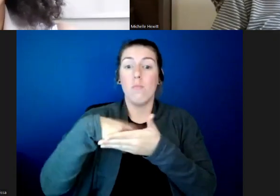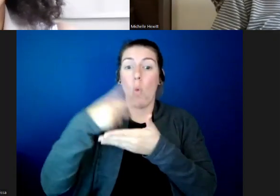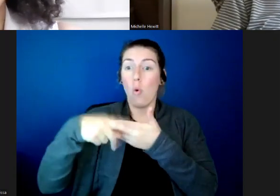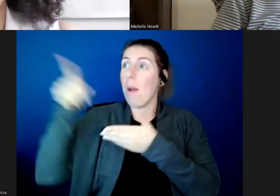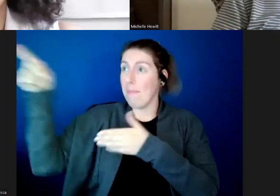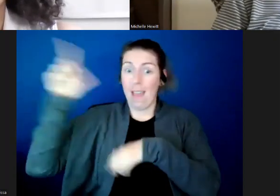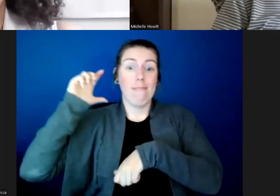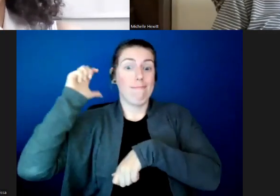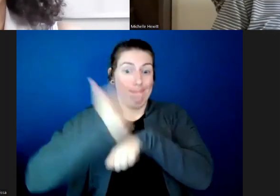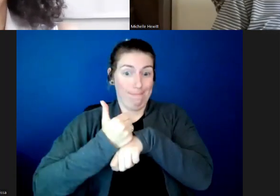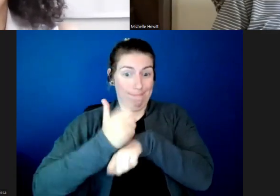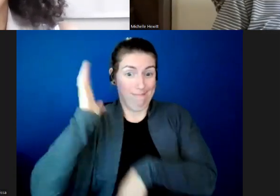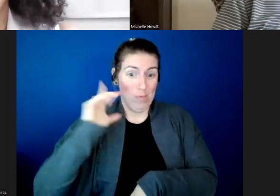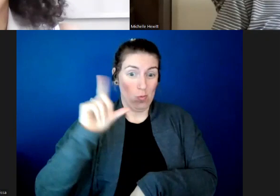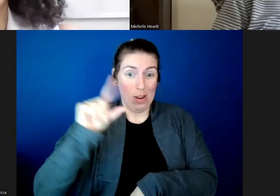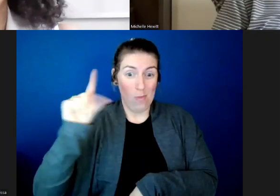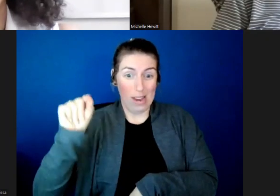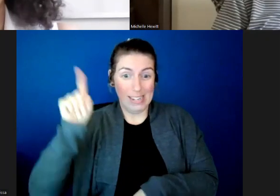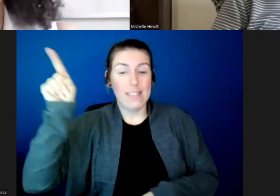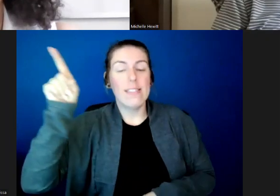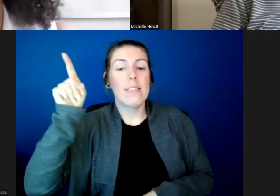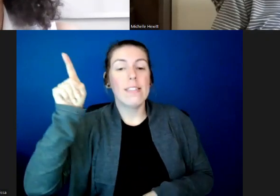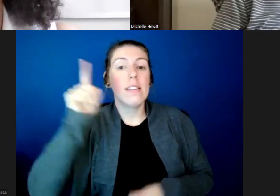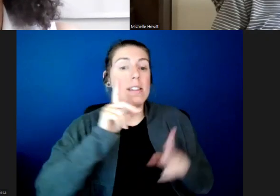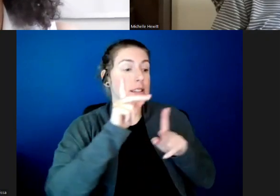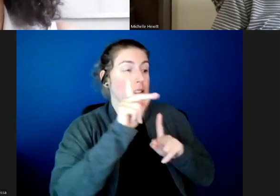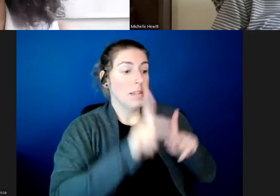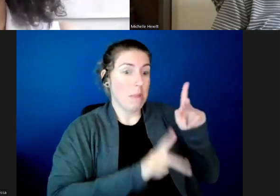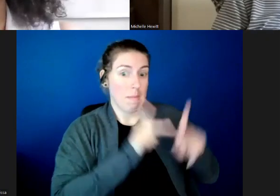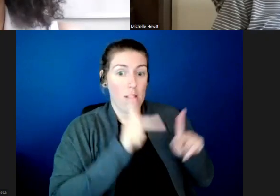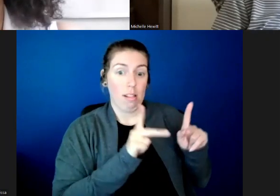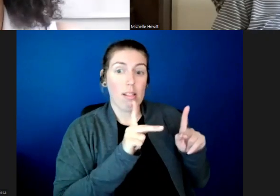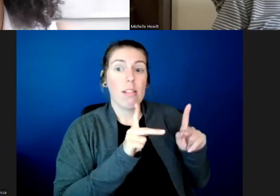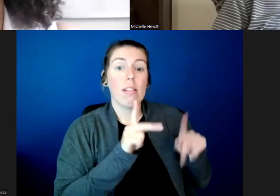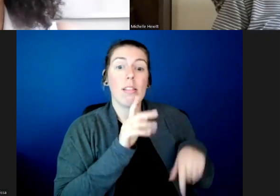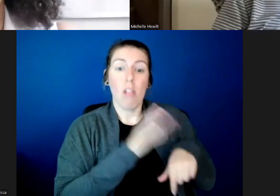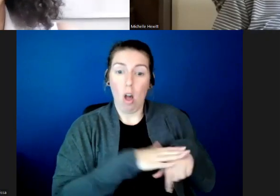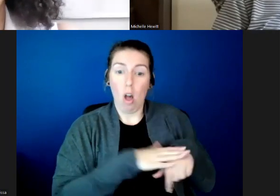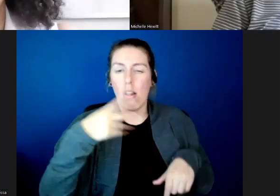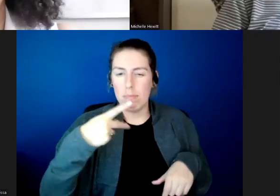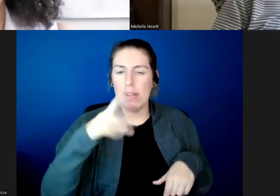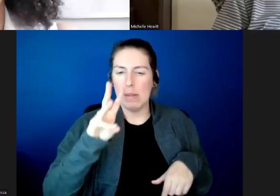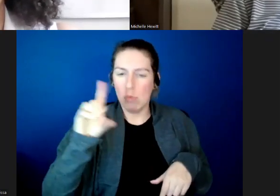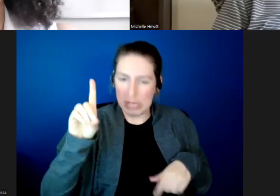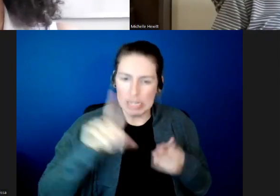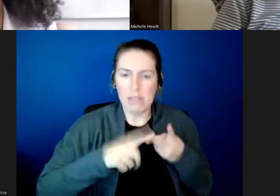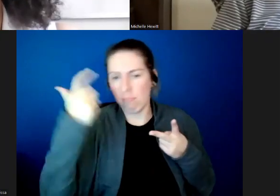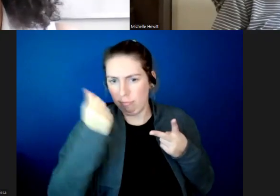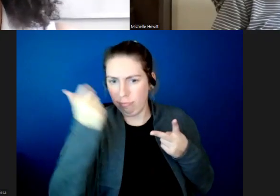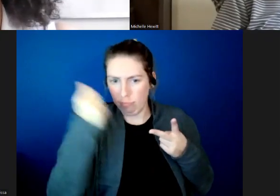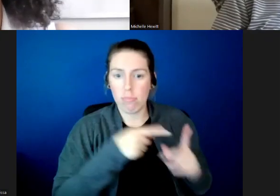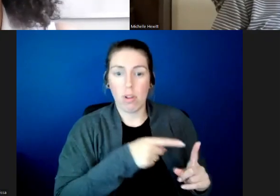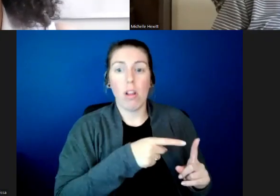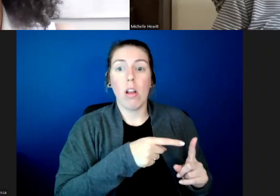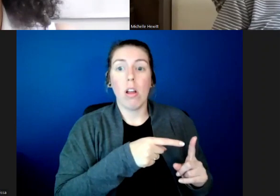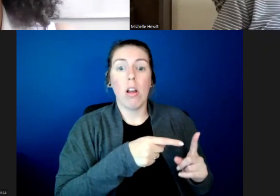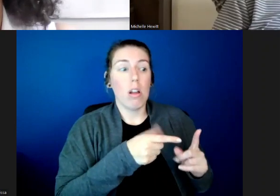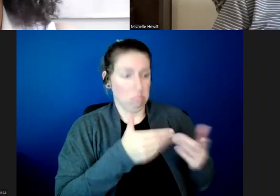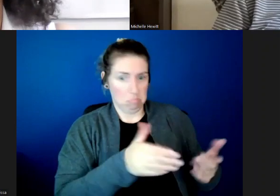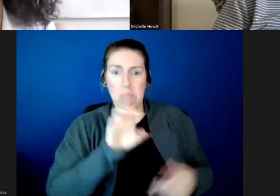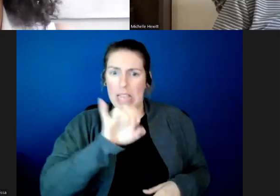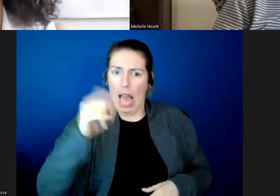during COVID, which was allowing people on PWD or income assistance to collect EI